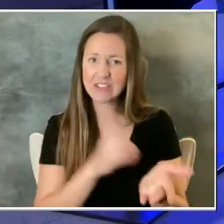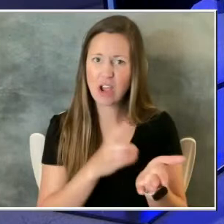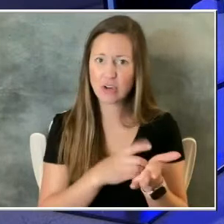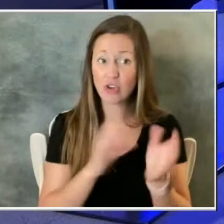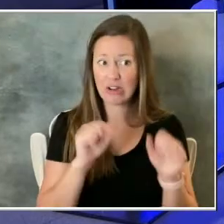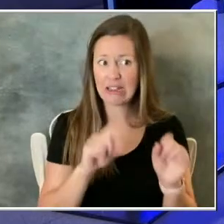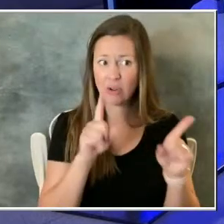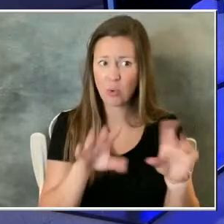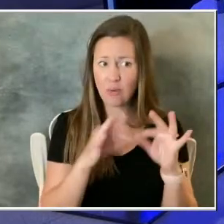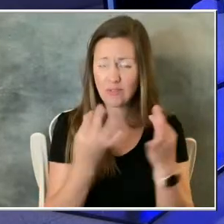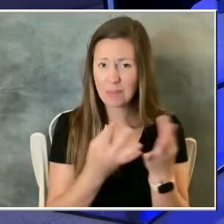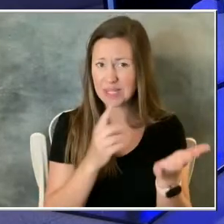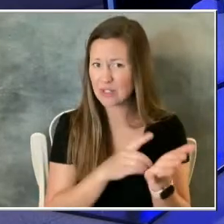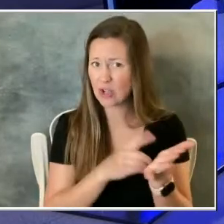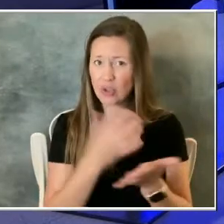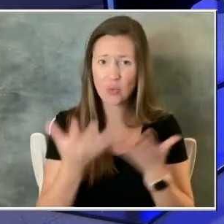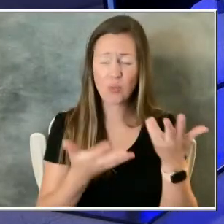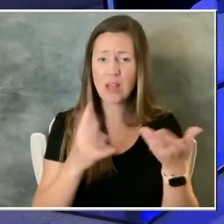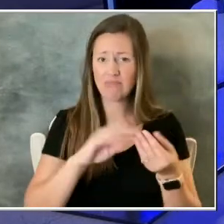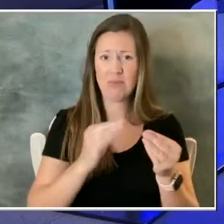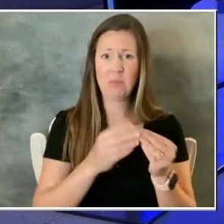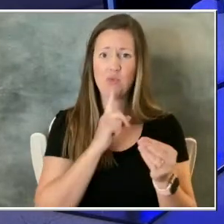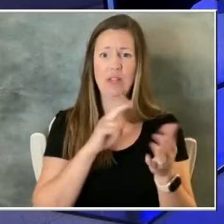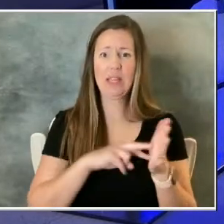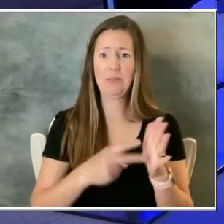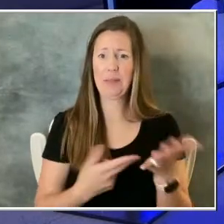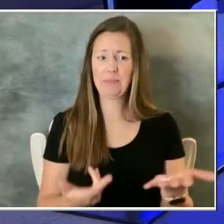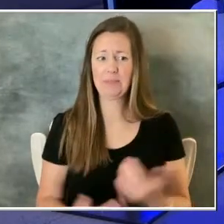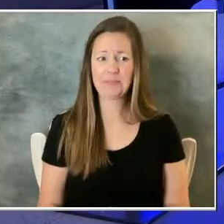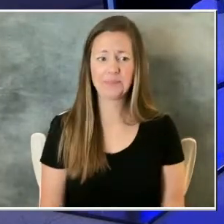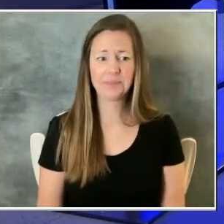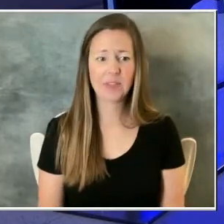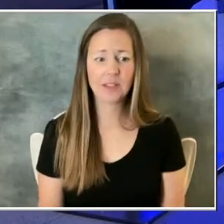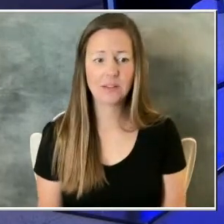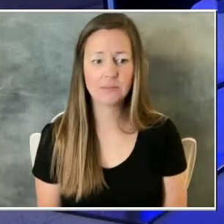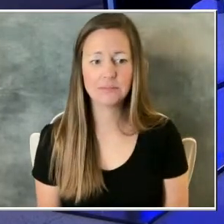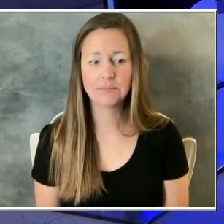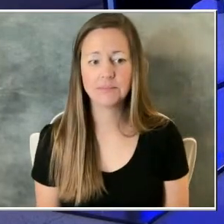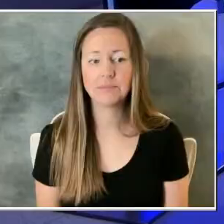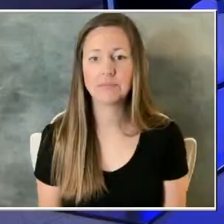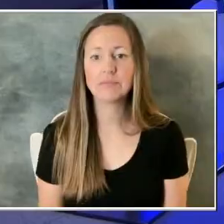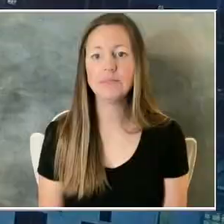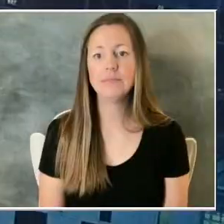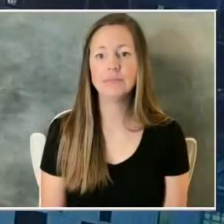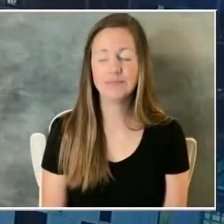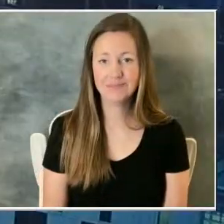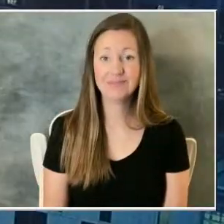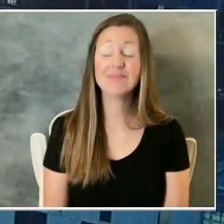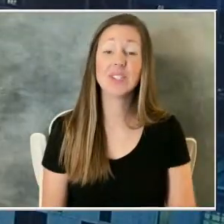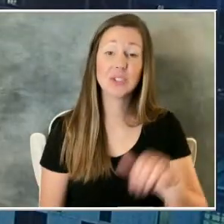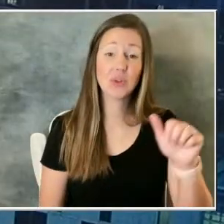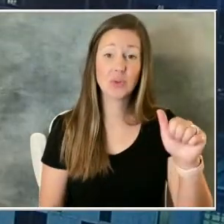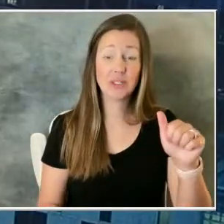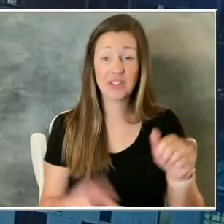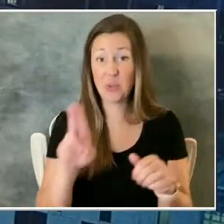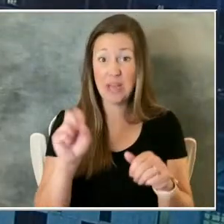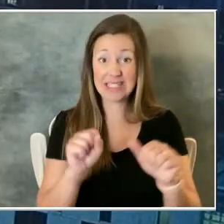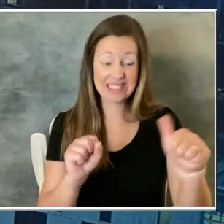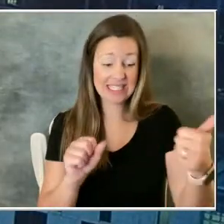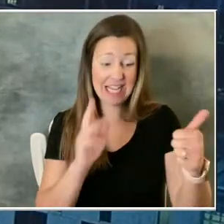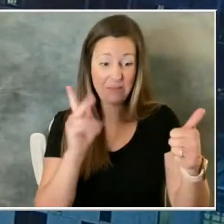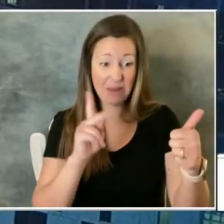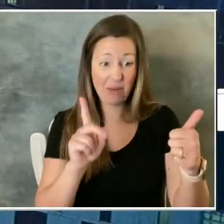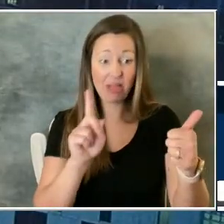numbers really mean? Yeah, absolutely. So about 1 in 10 people in the United States has diabetes, and so that's a lot of